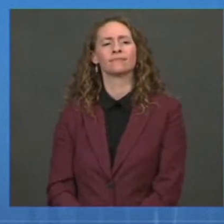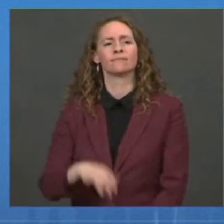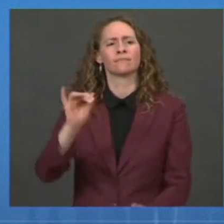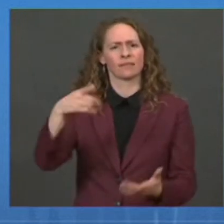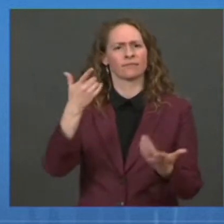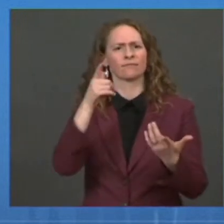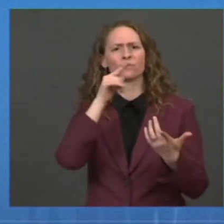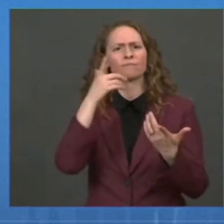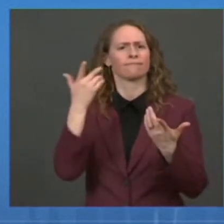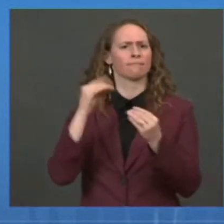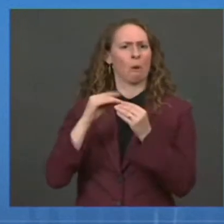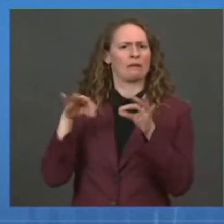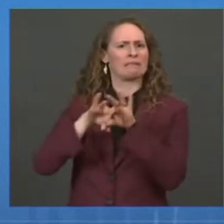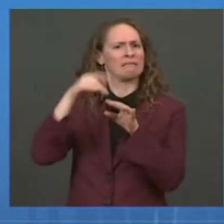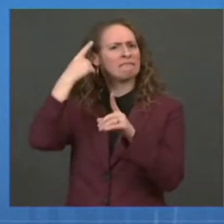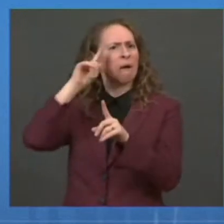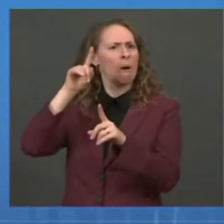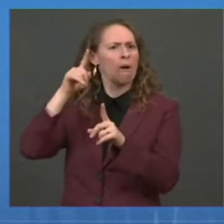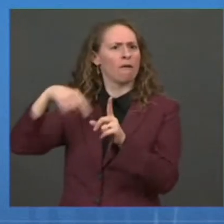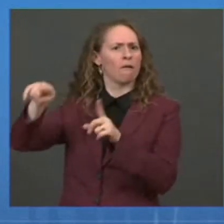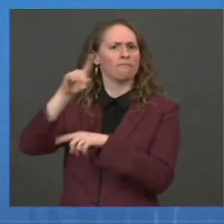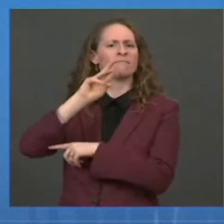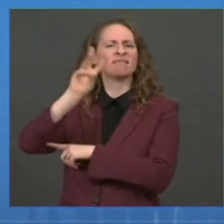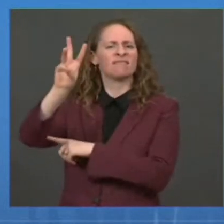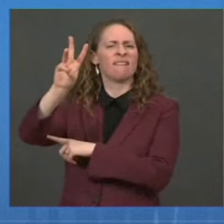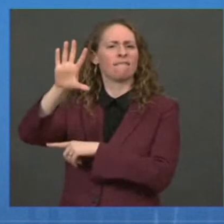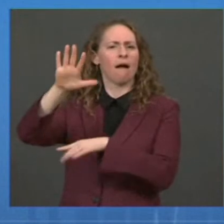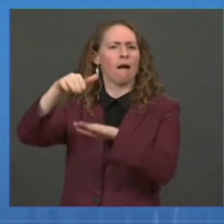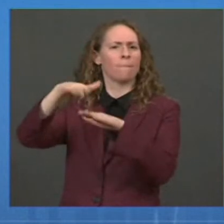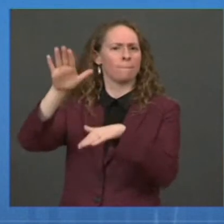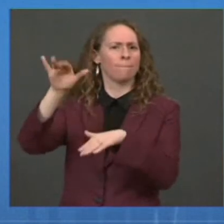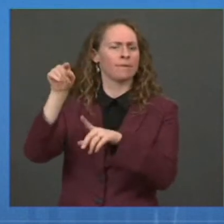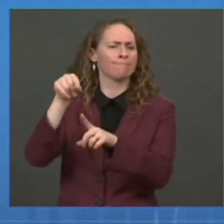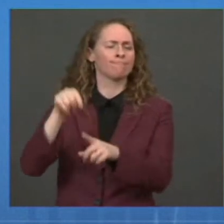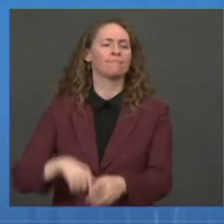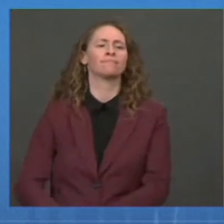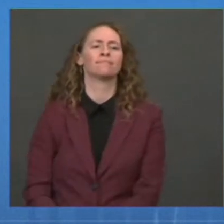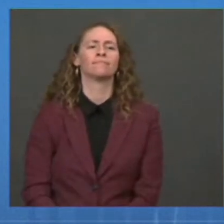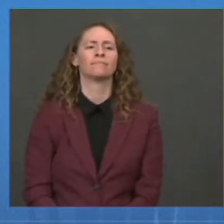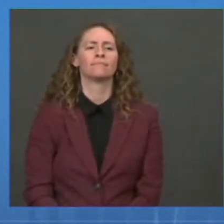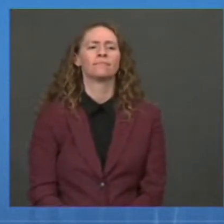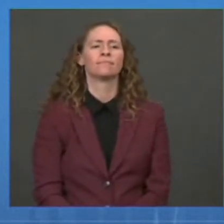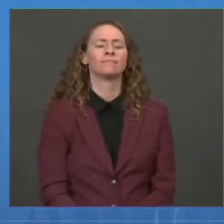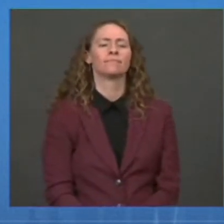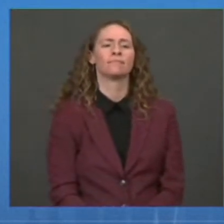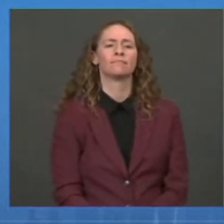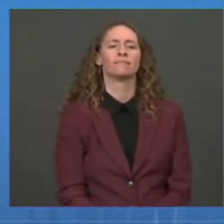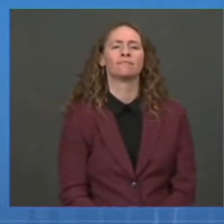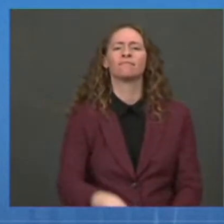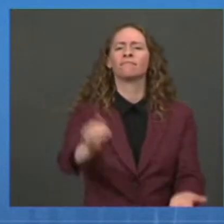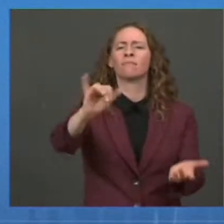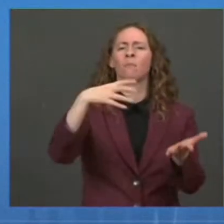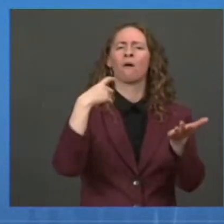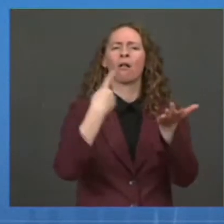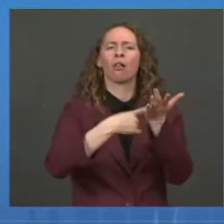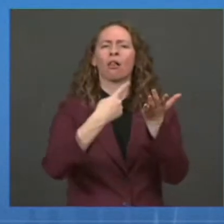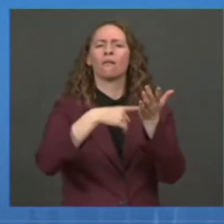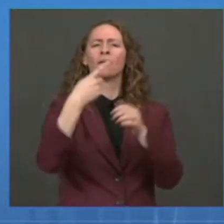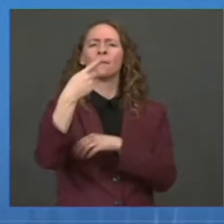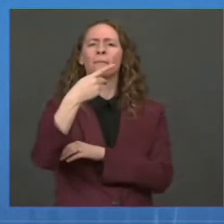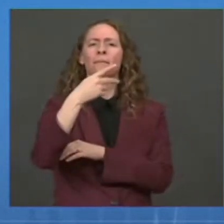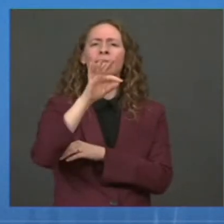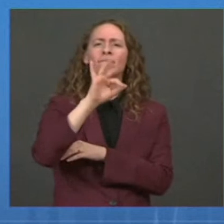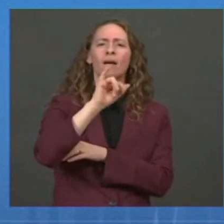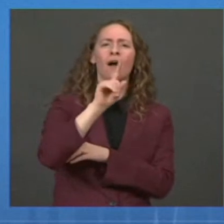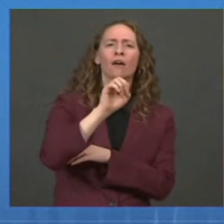slide. The same holds true for the Pfizer-BioNTech. And on this, you see, again, on the left, 1